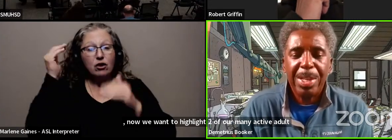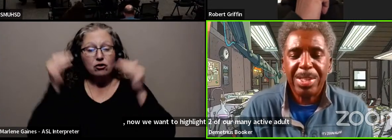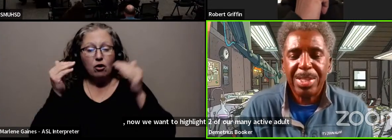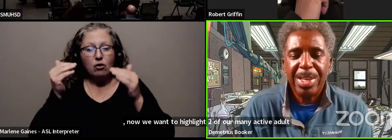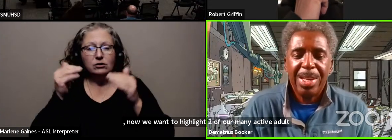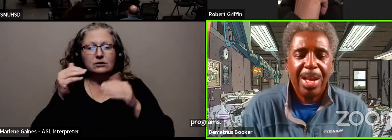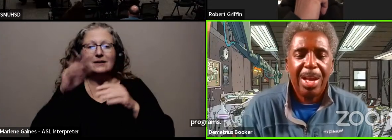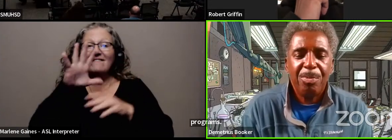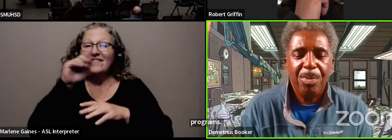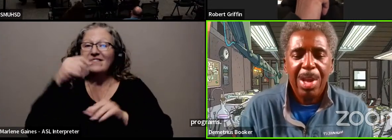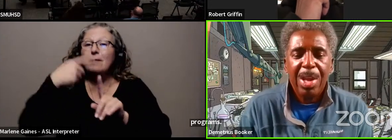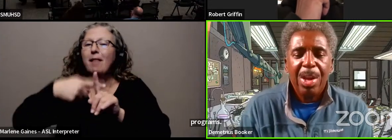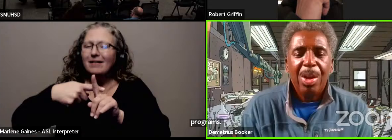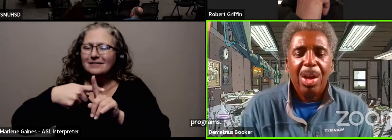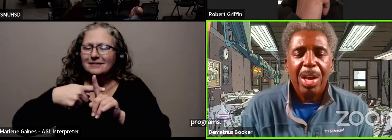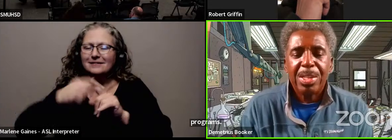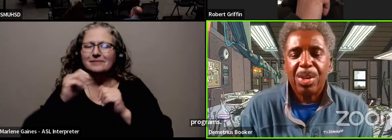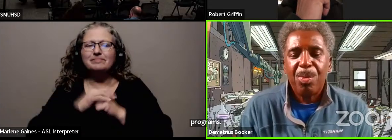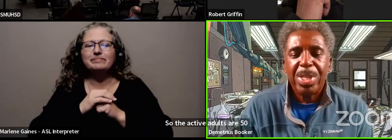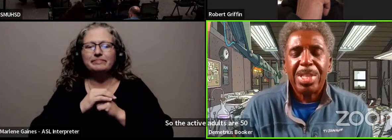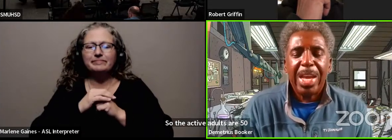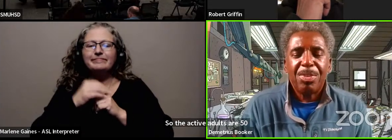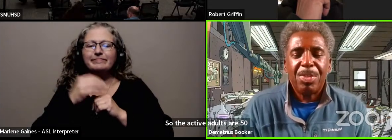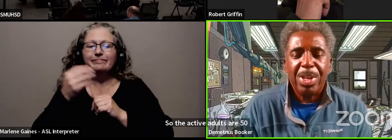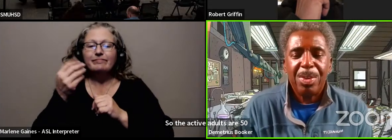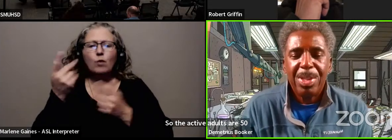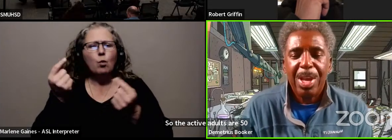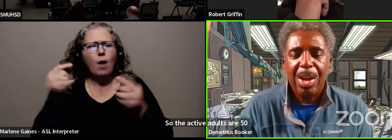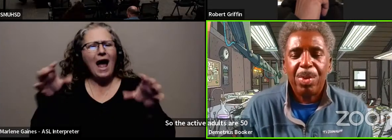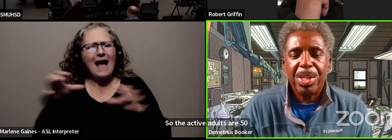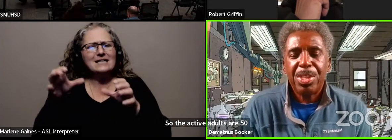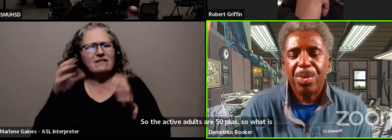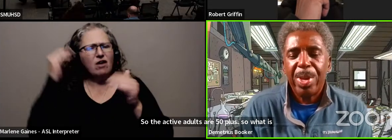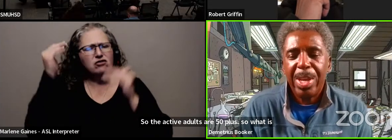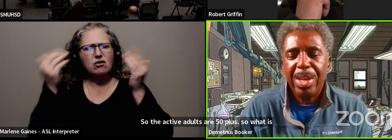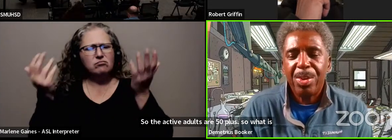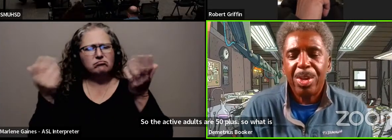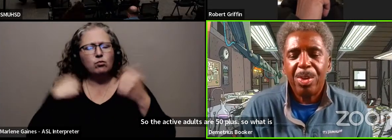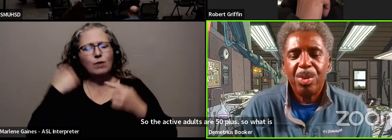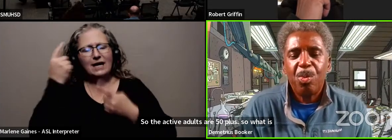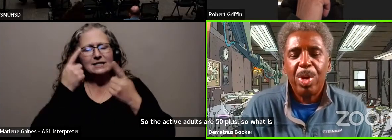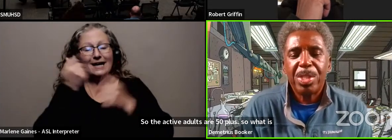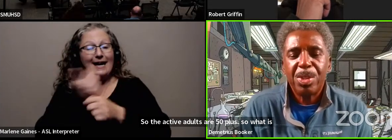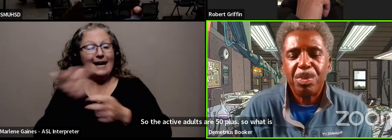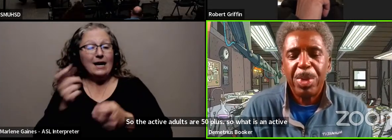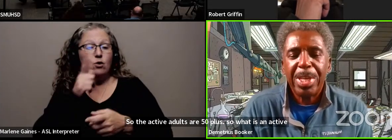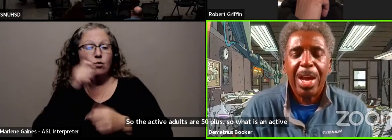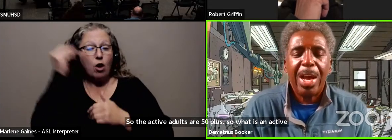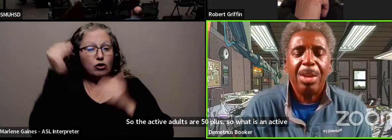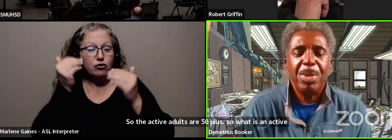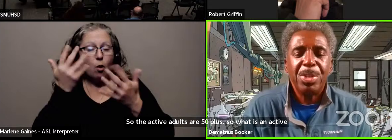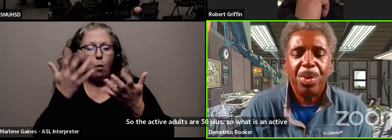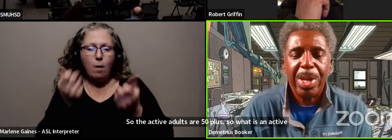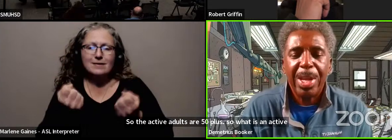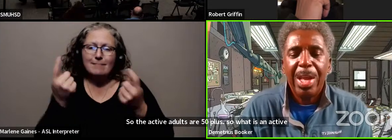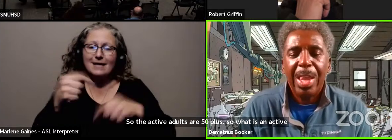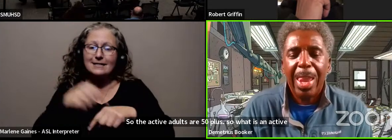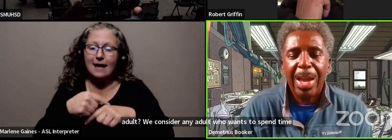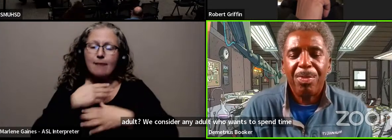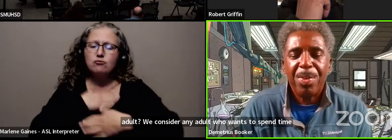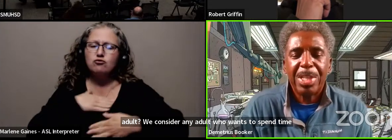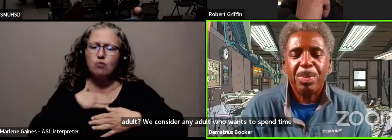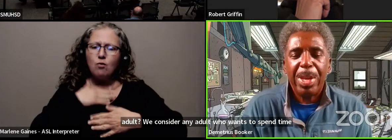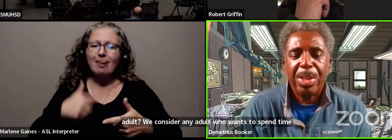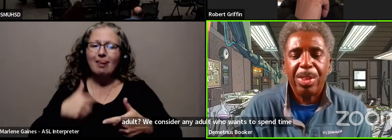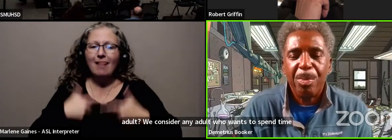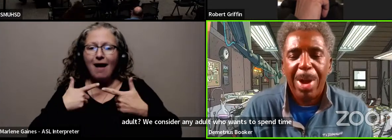50 plus. So what is an active adult? We consider any adult who wants to spend time enjoying